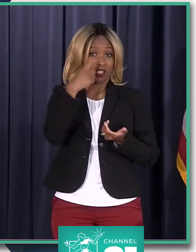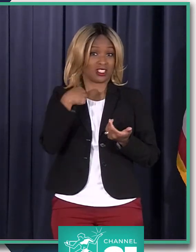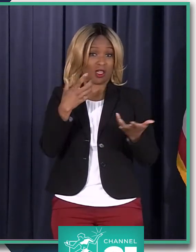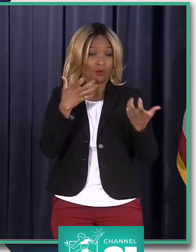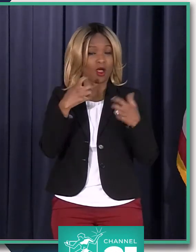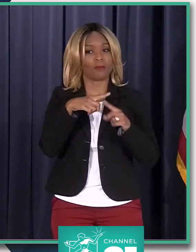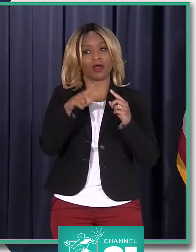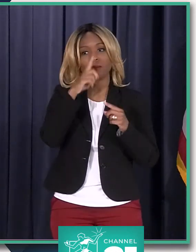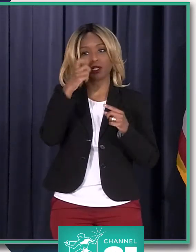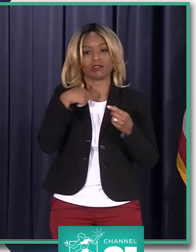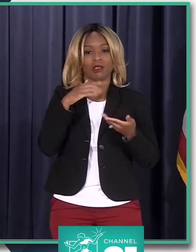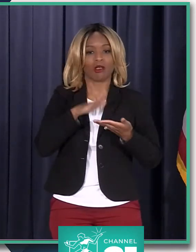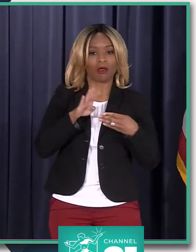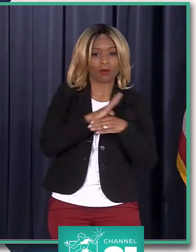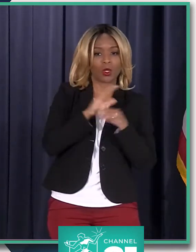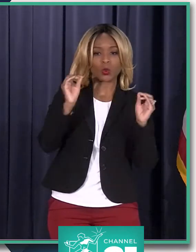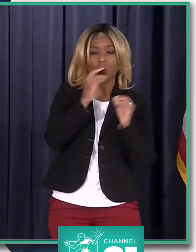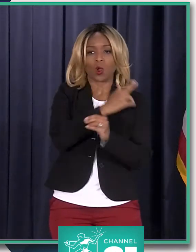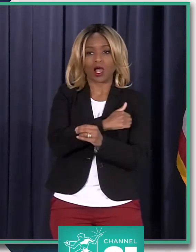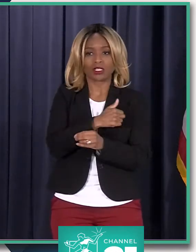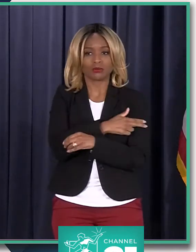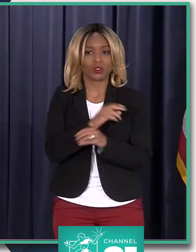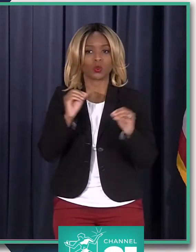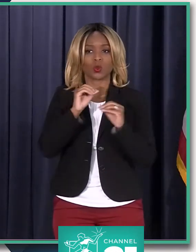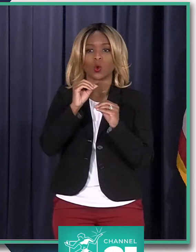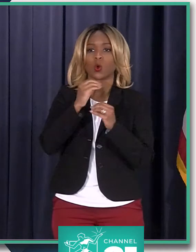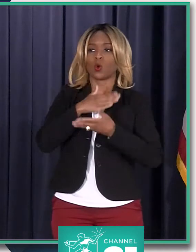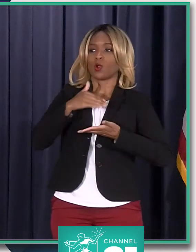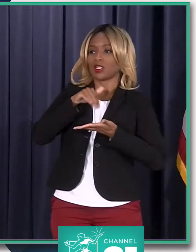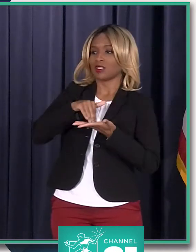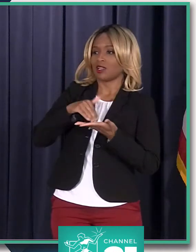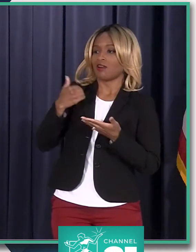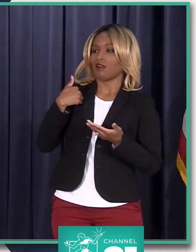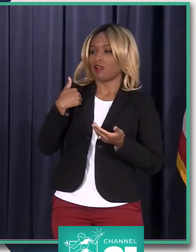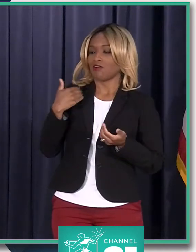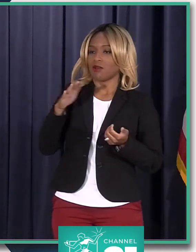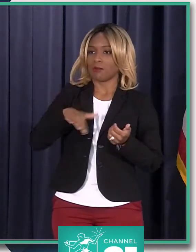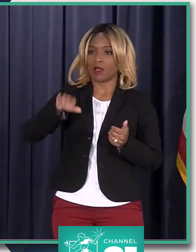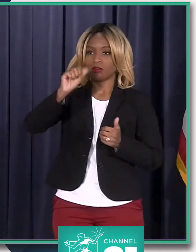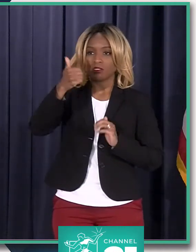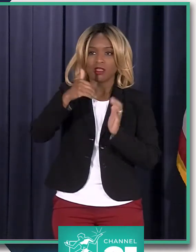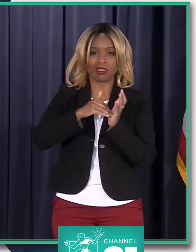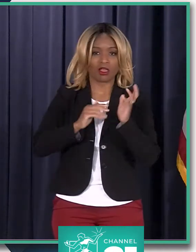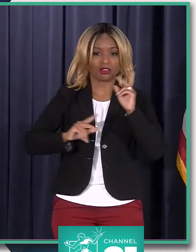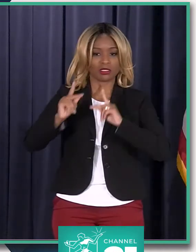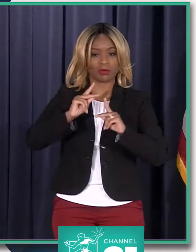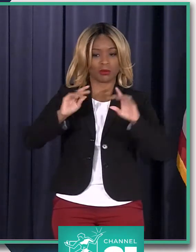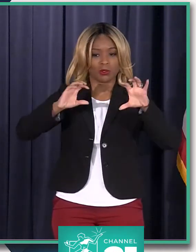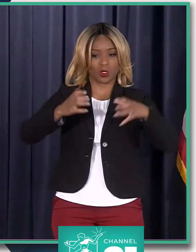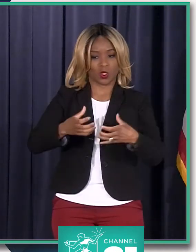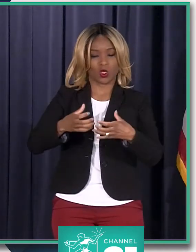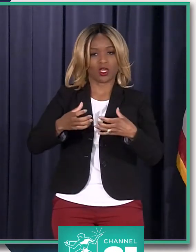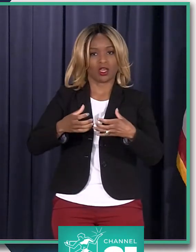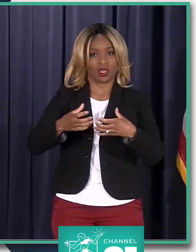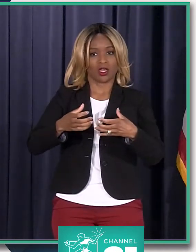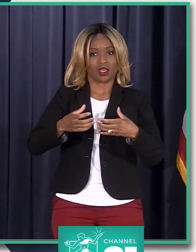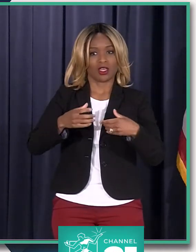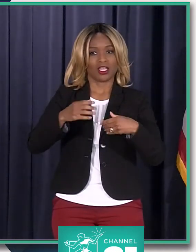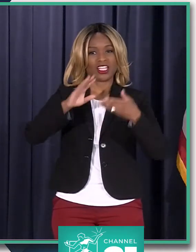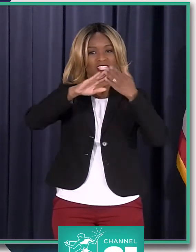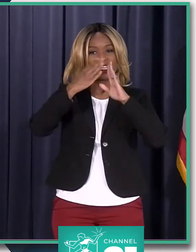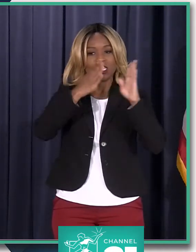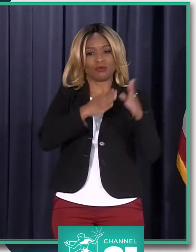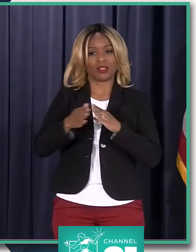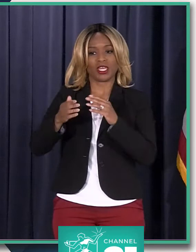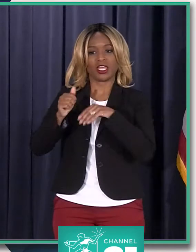minimal businesses, no hospital. We have about 10,000 people in our population. City planning sends most